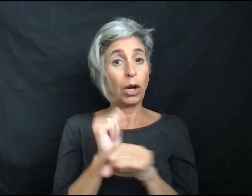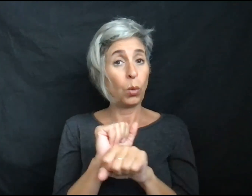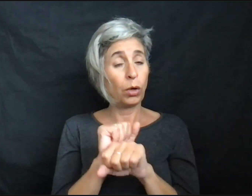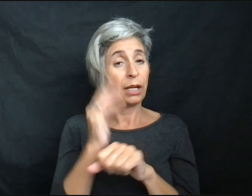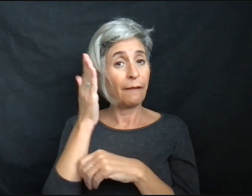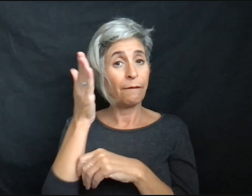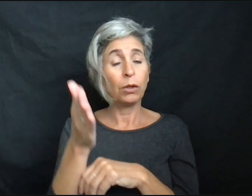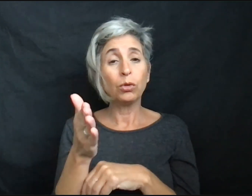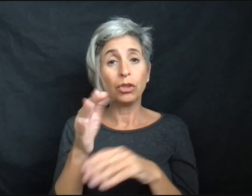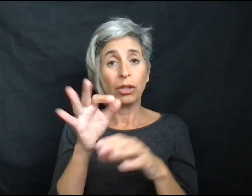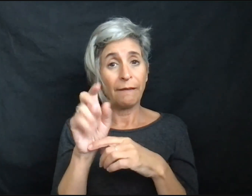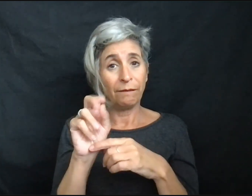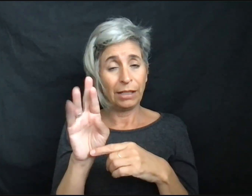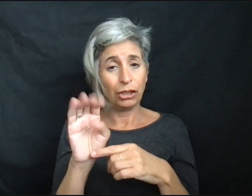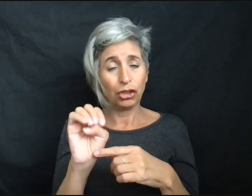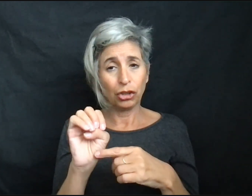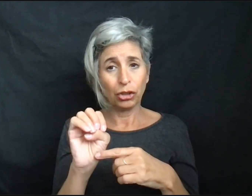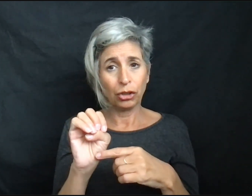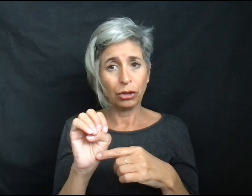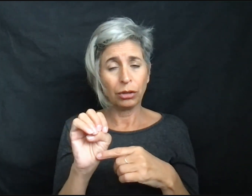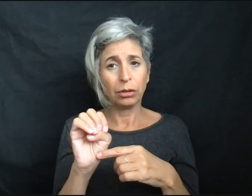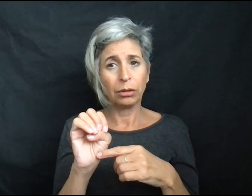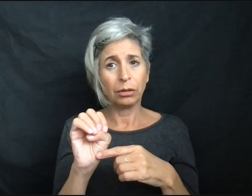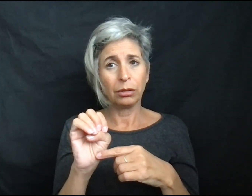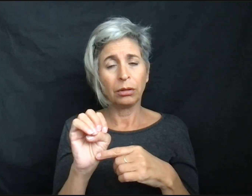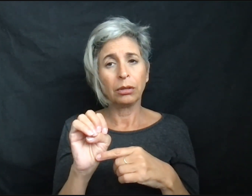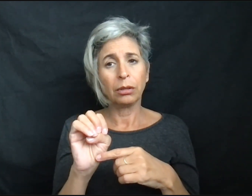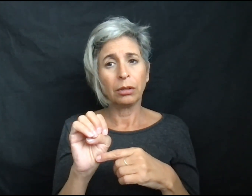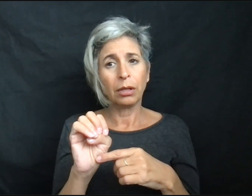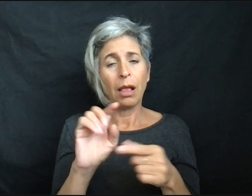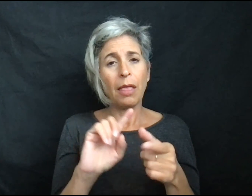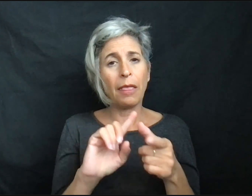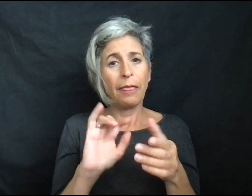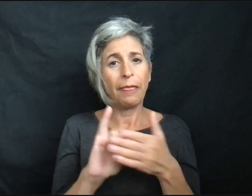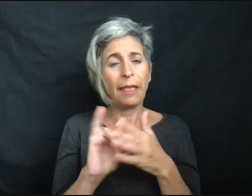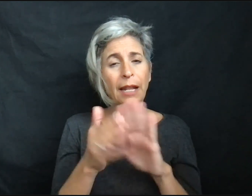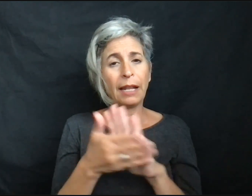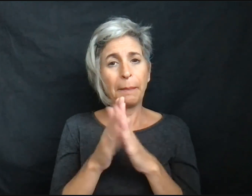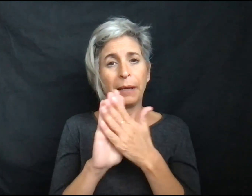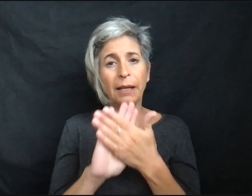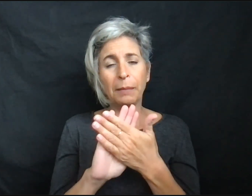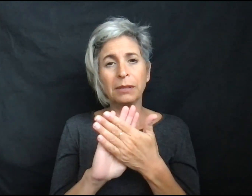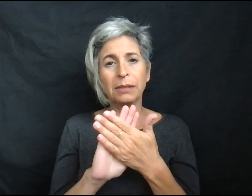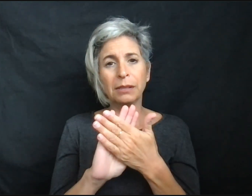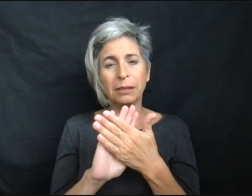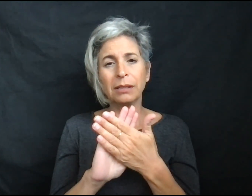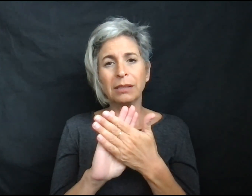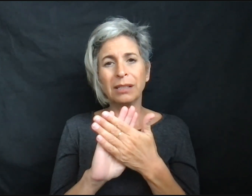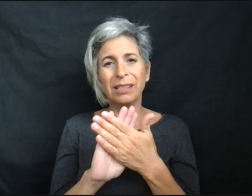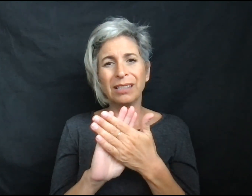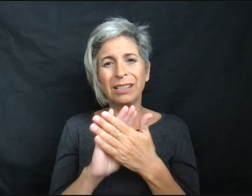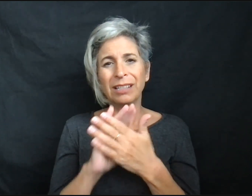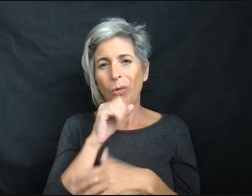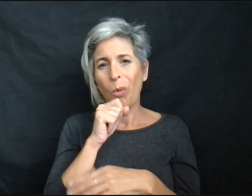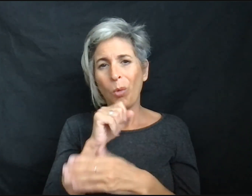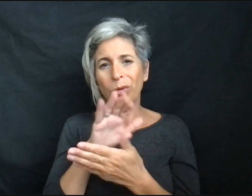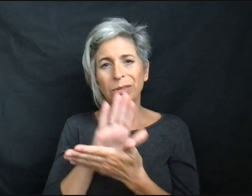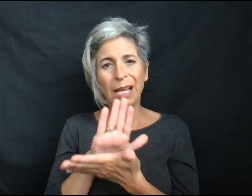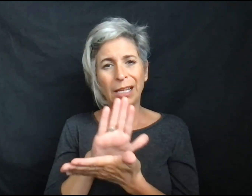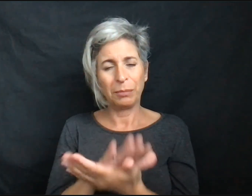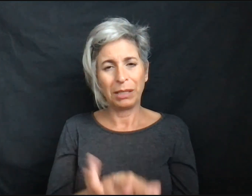where we store it in the profile, but then it becomes how dated is that document.